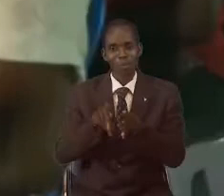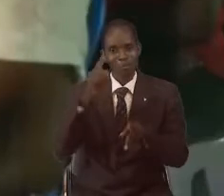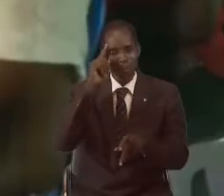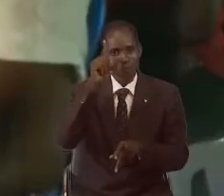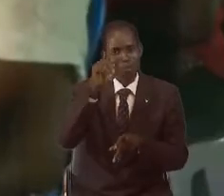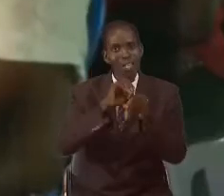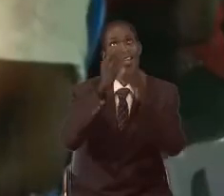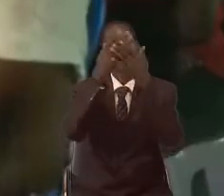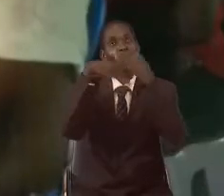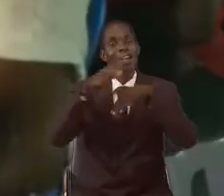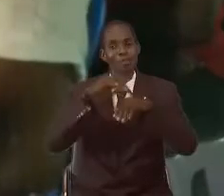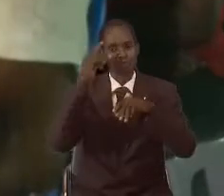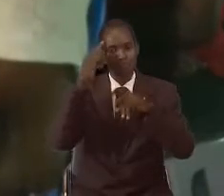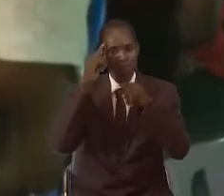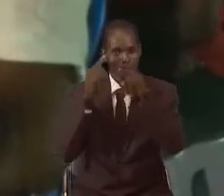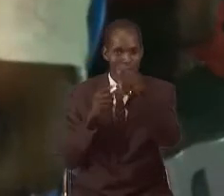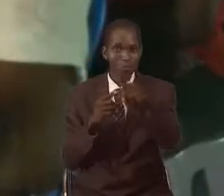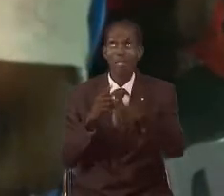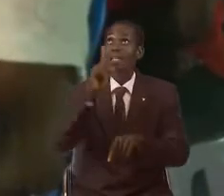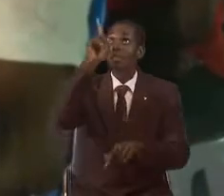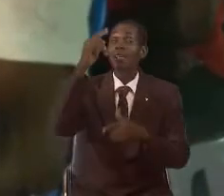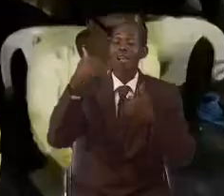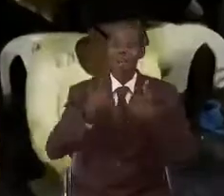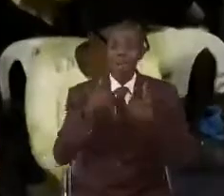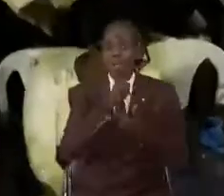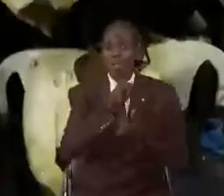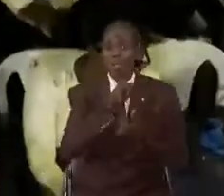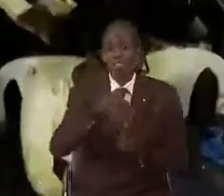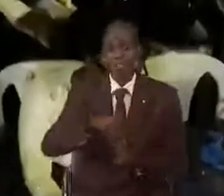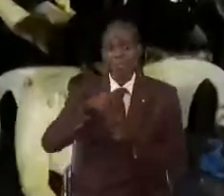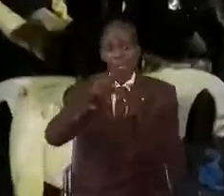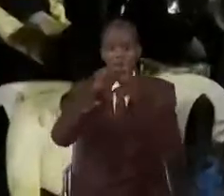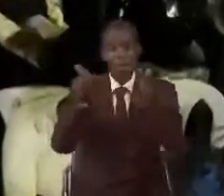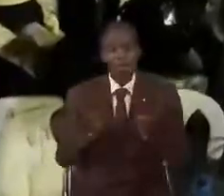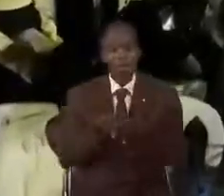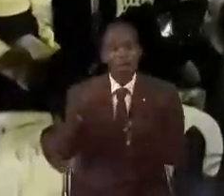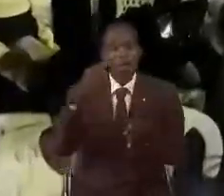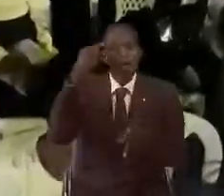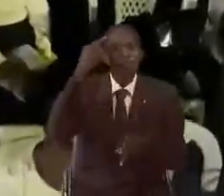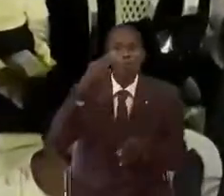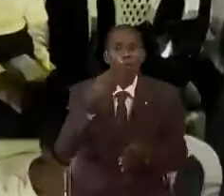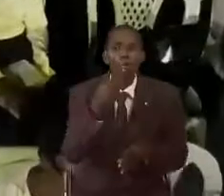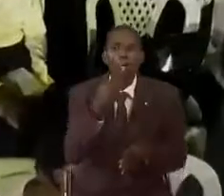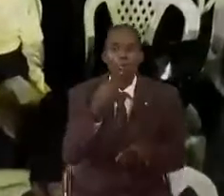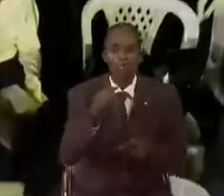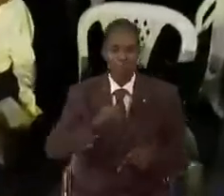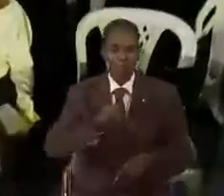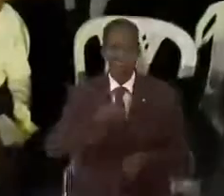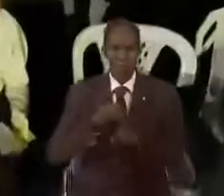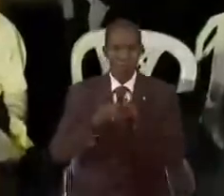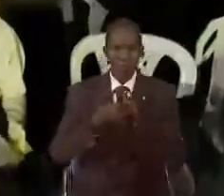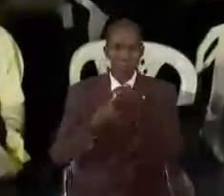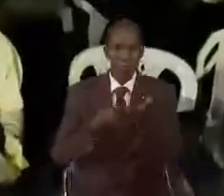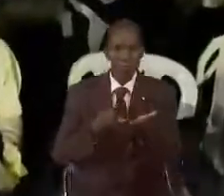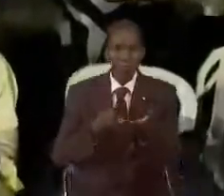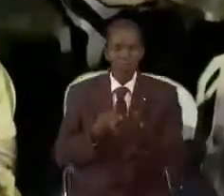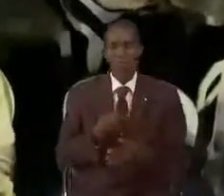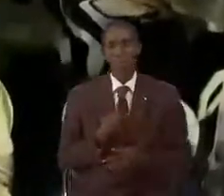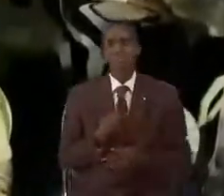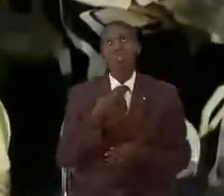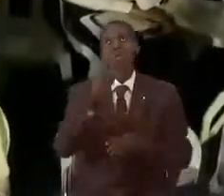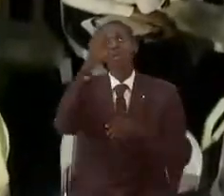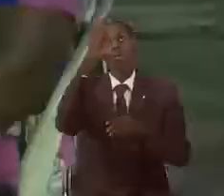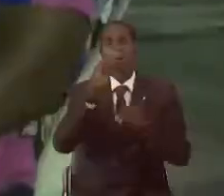a special place in heaven for you. He has a special place in heaven